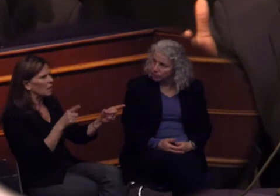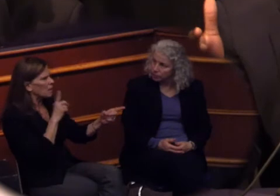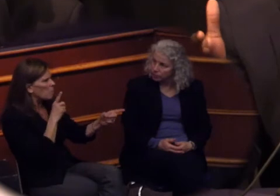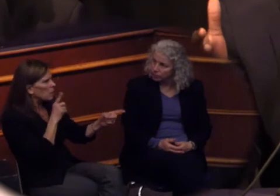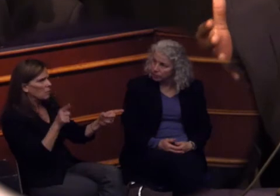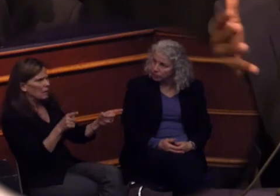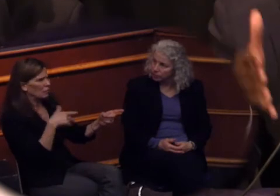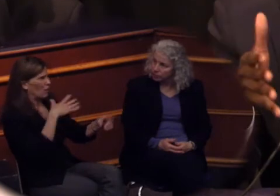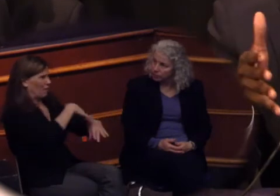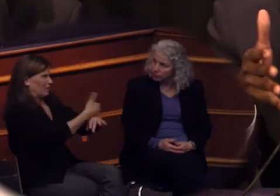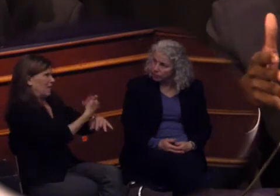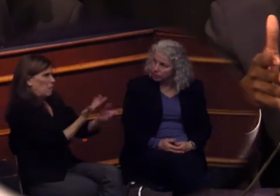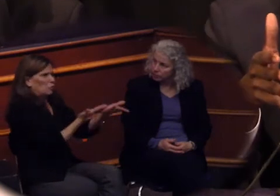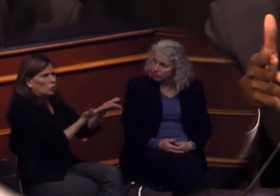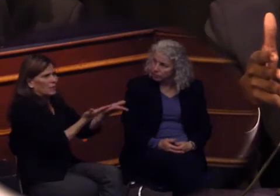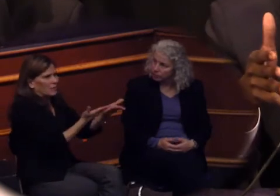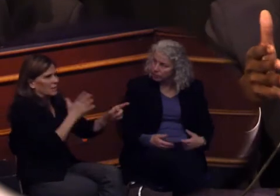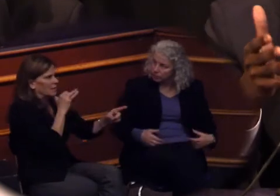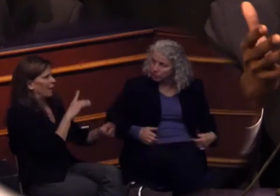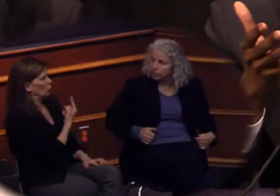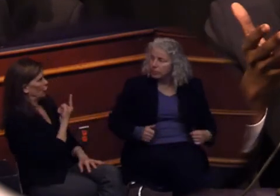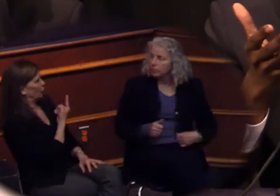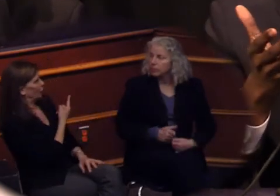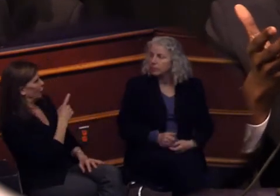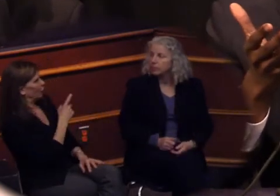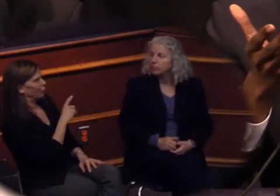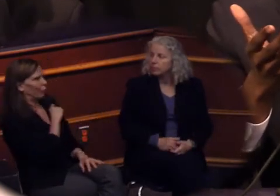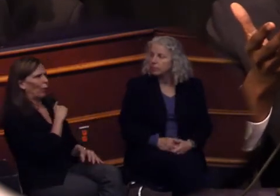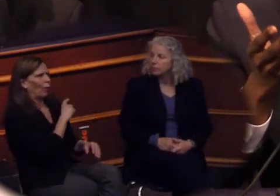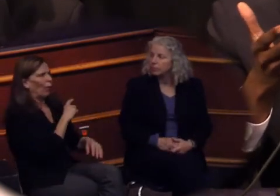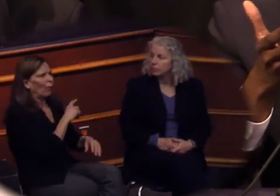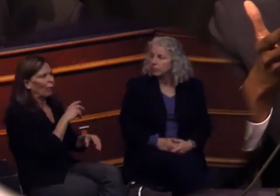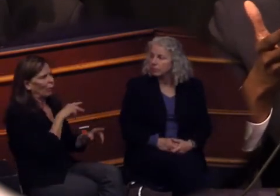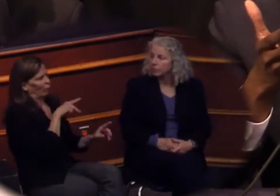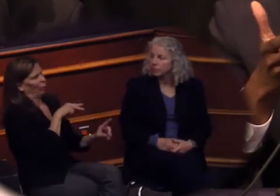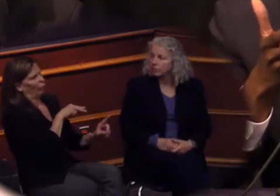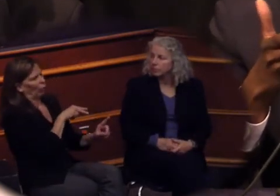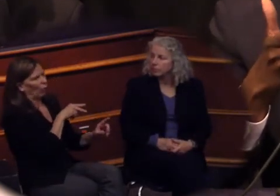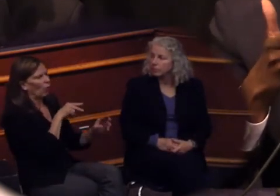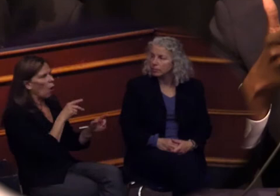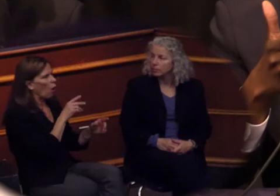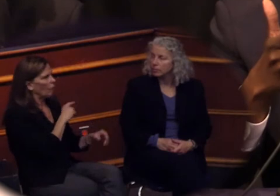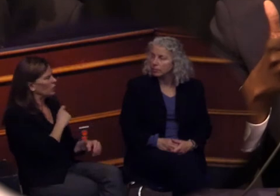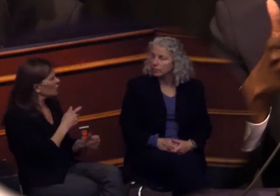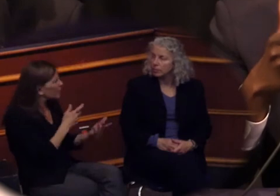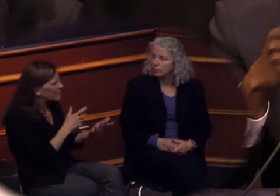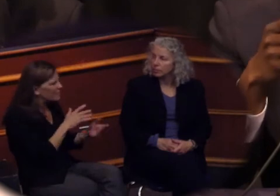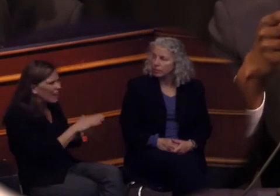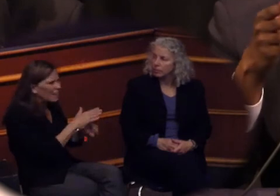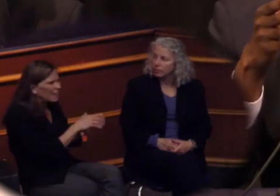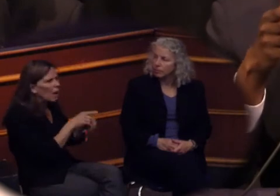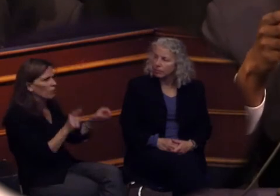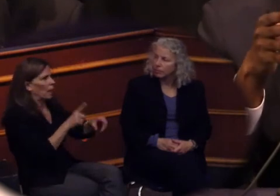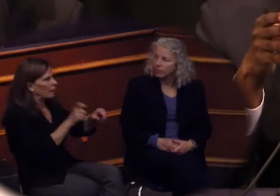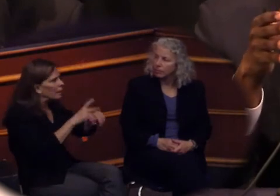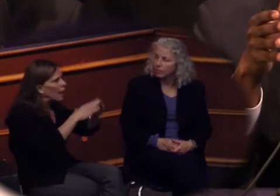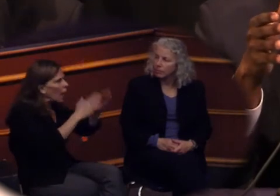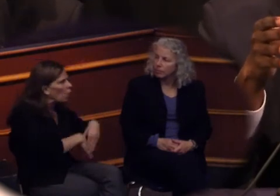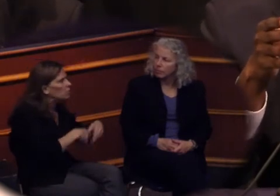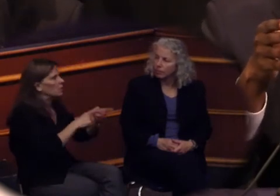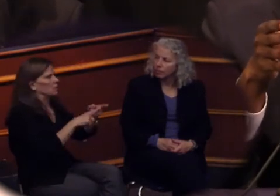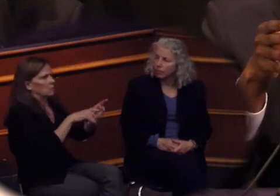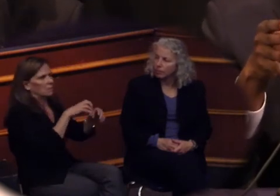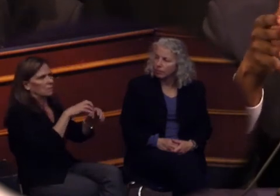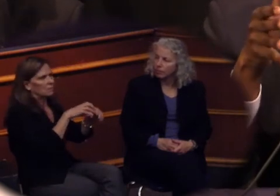connected to services and not just a parole officer. They need the basics, transportation, housing, social services, so that there isn't